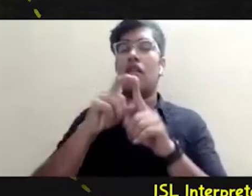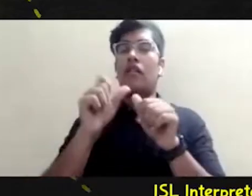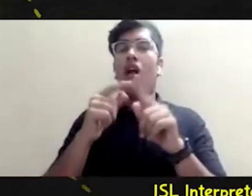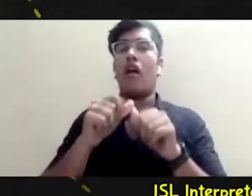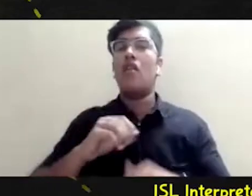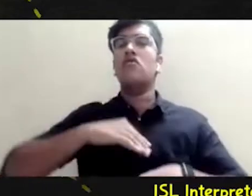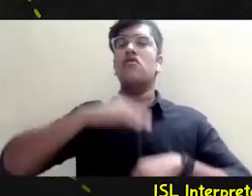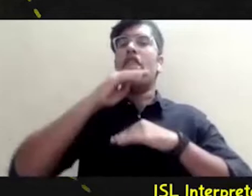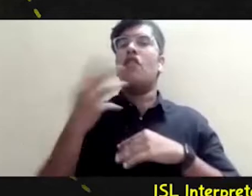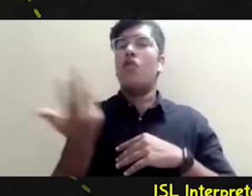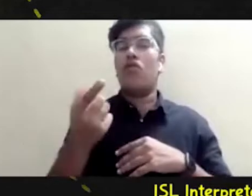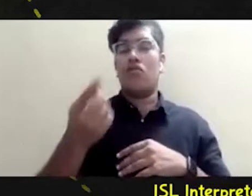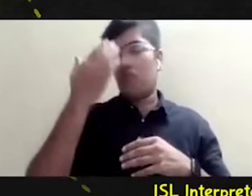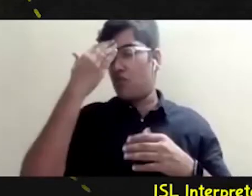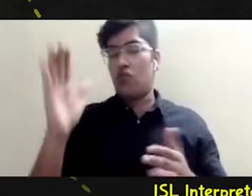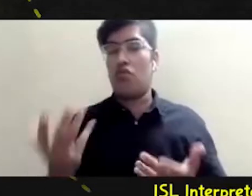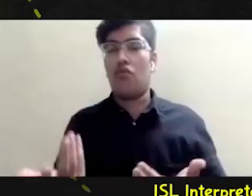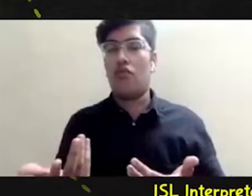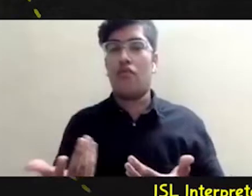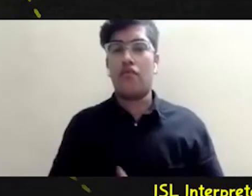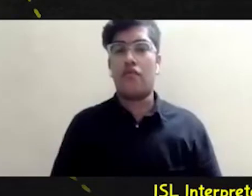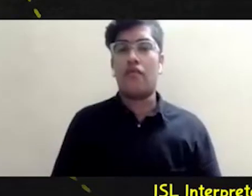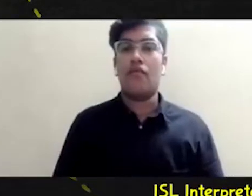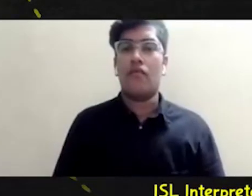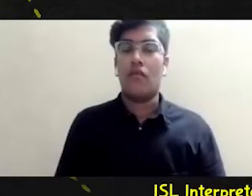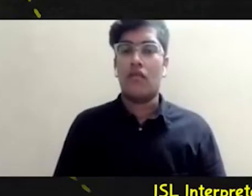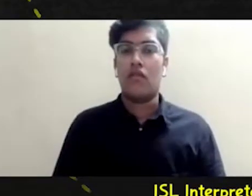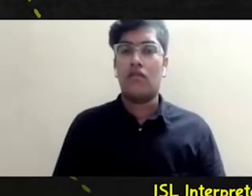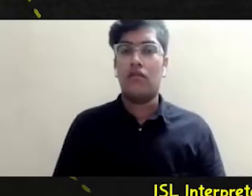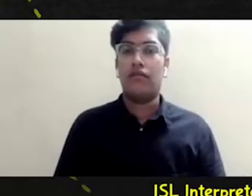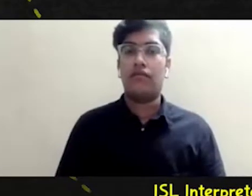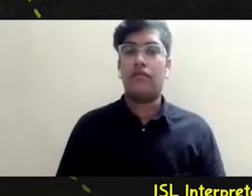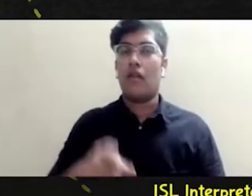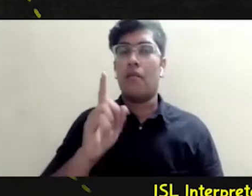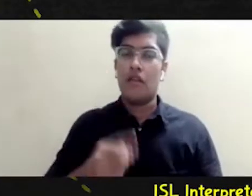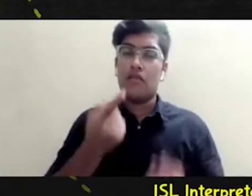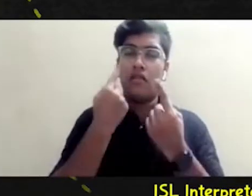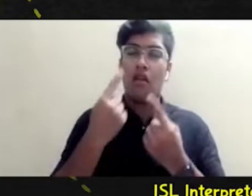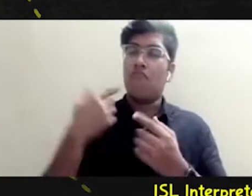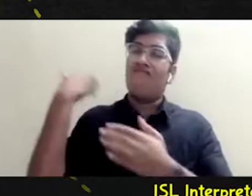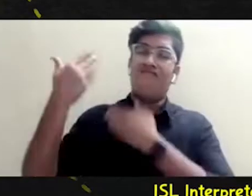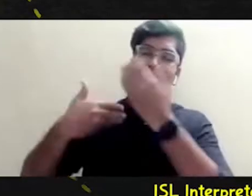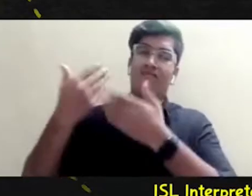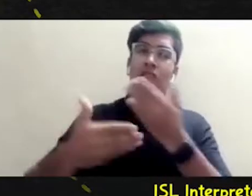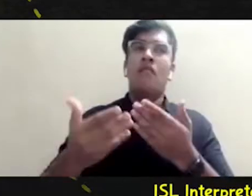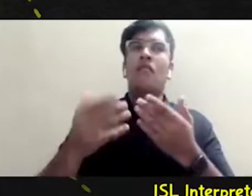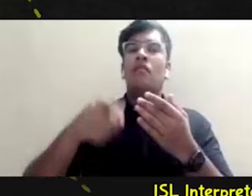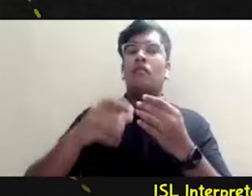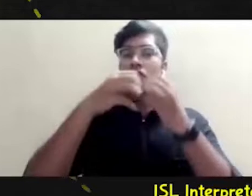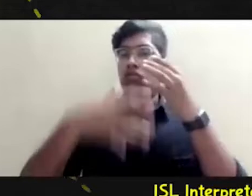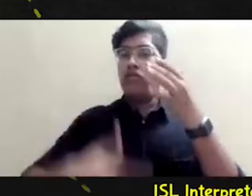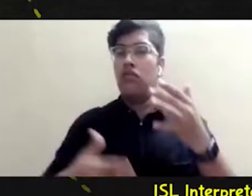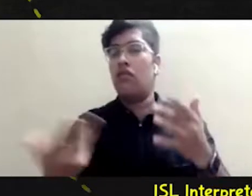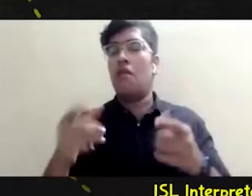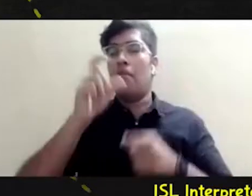community for you to know that they're marginalized, right? And due to historical marginalization, welfare is state-sanctioned